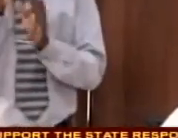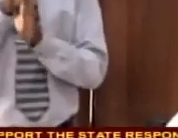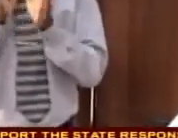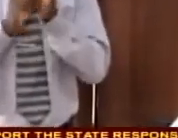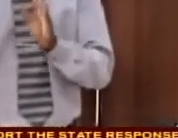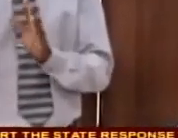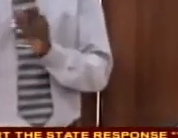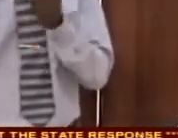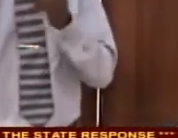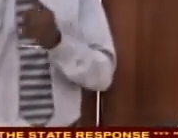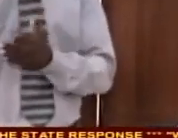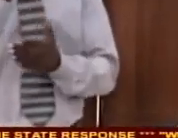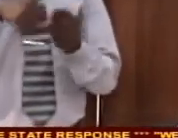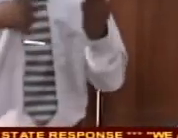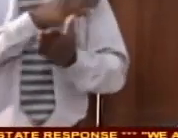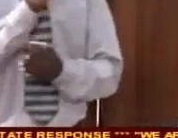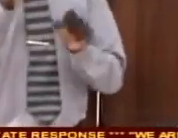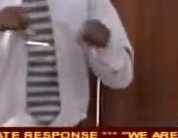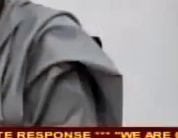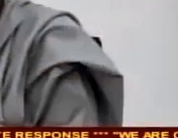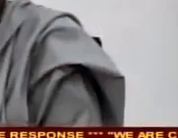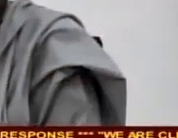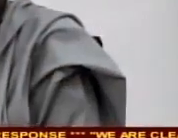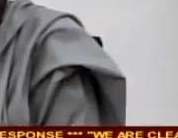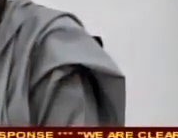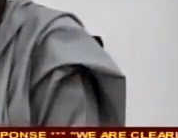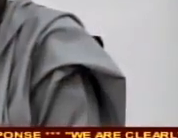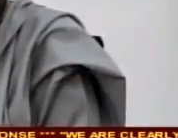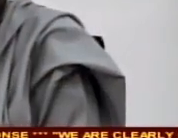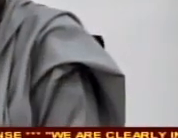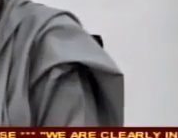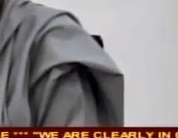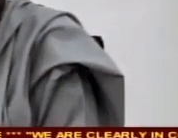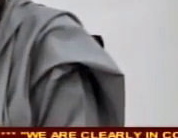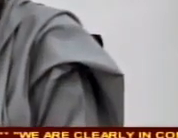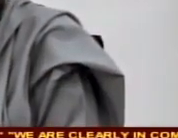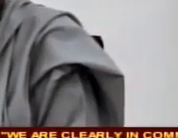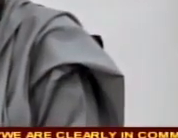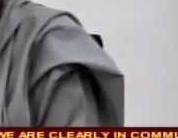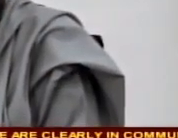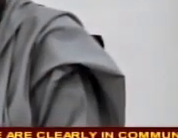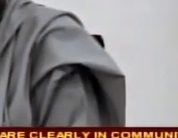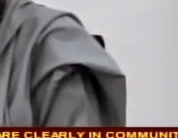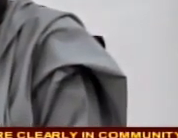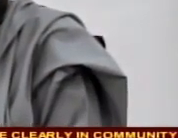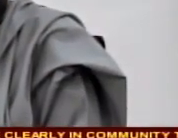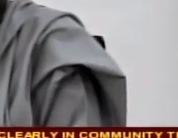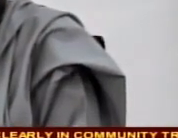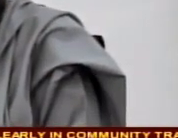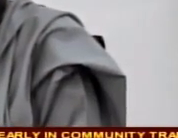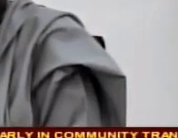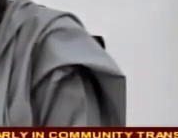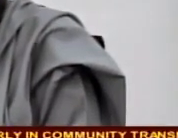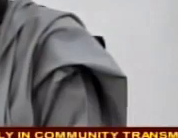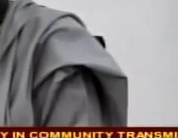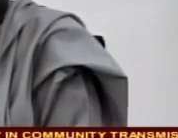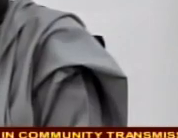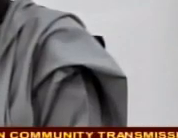free our colleague. Away from that, I want to ask you, sir, earlier today you announced a committee comprised mainly